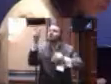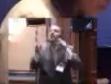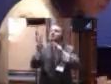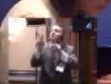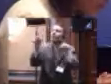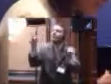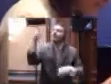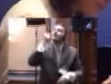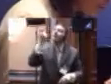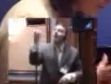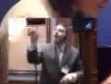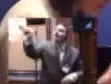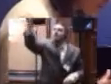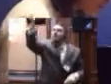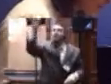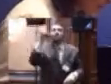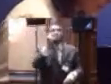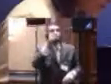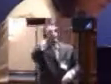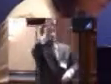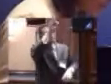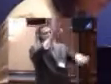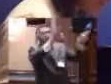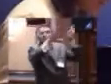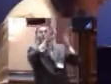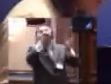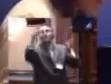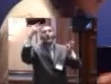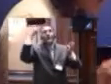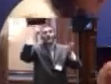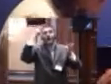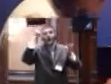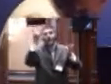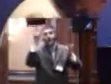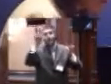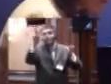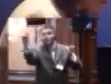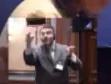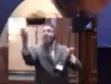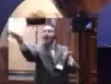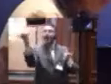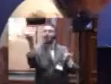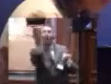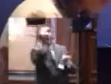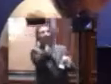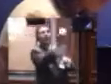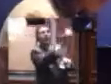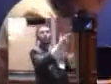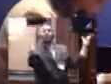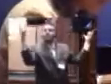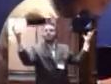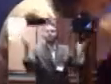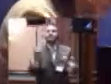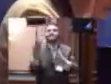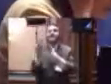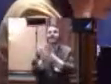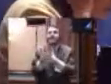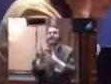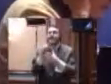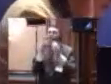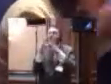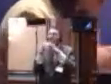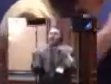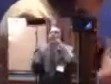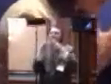contesting issue, to deal with issues that came before it. And the difficulty in this committee, and I'd want